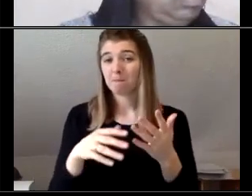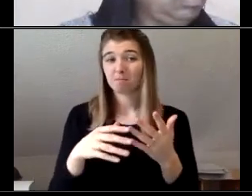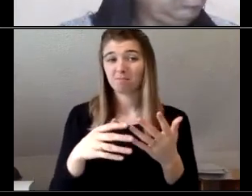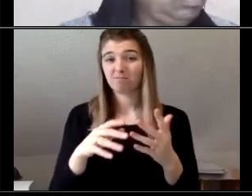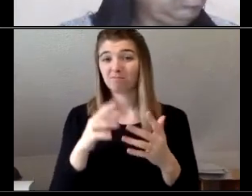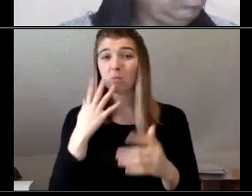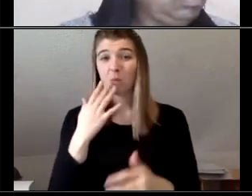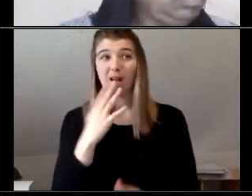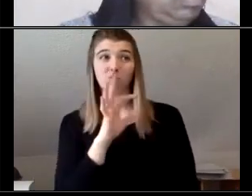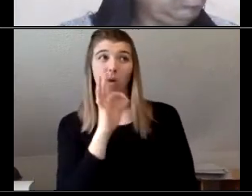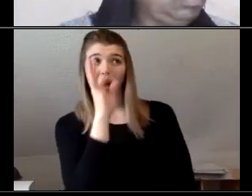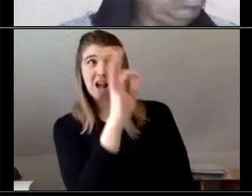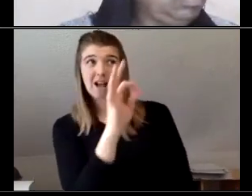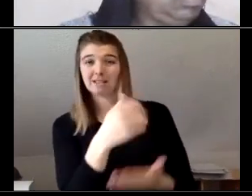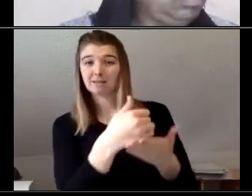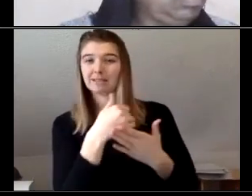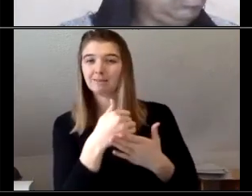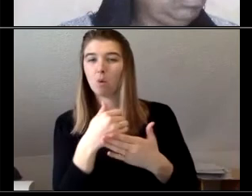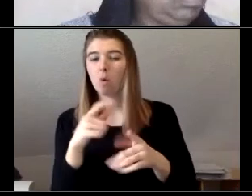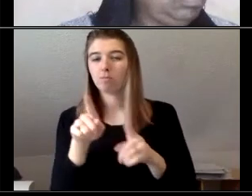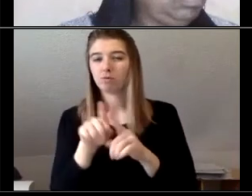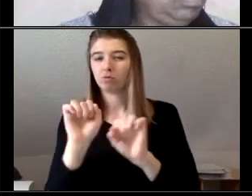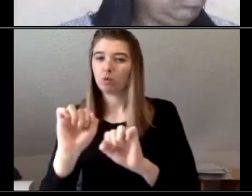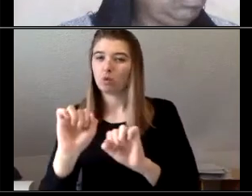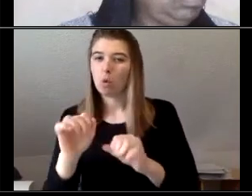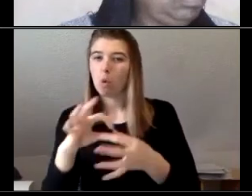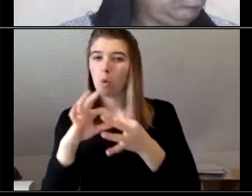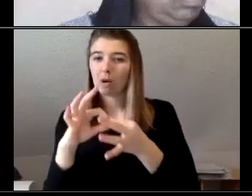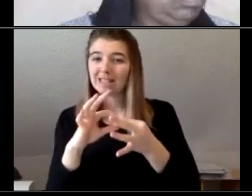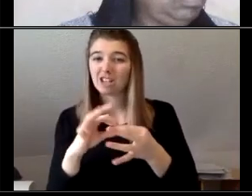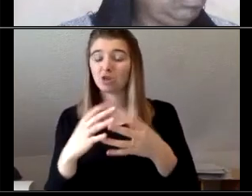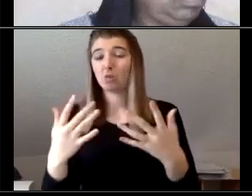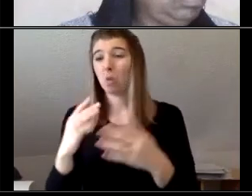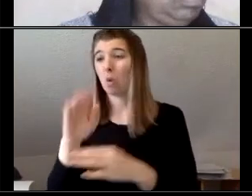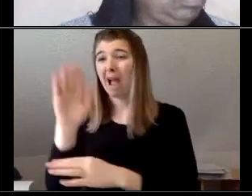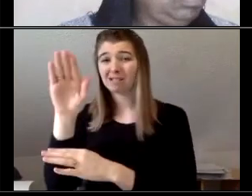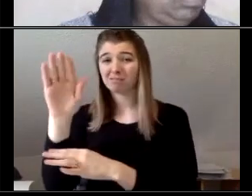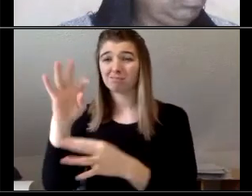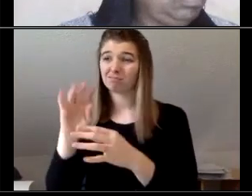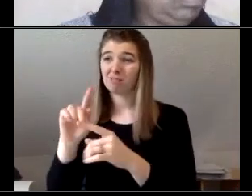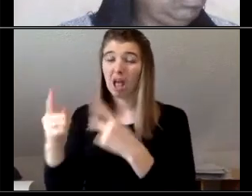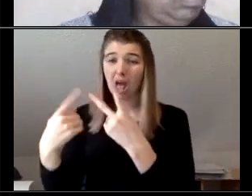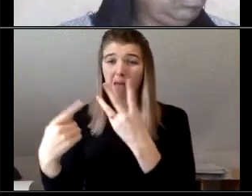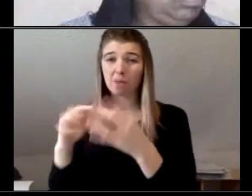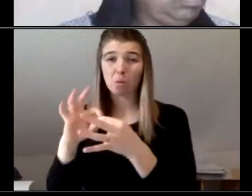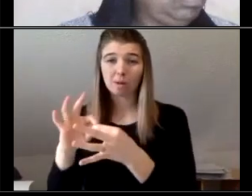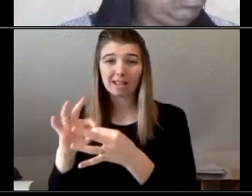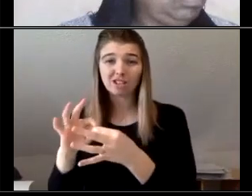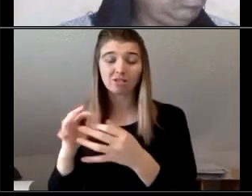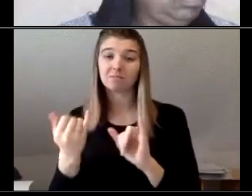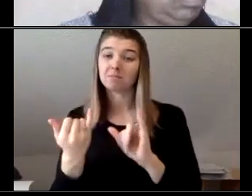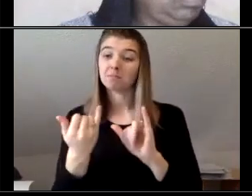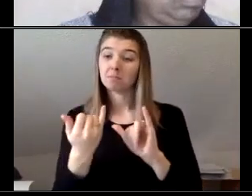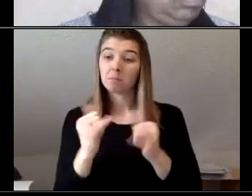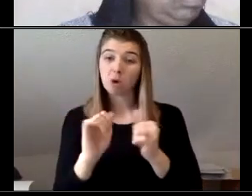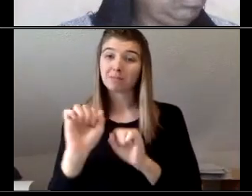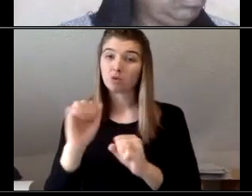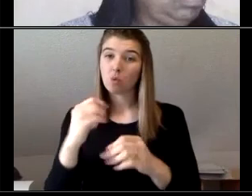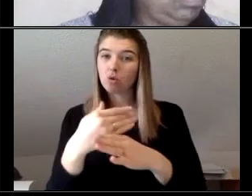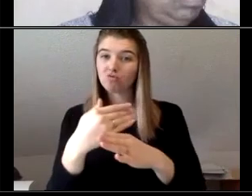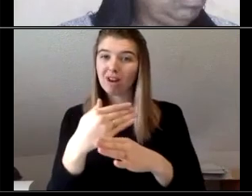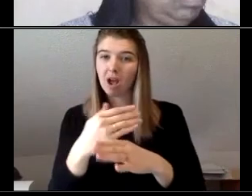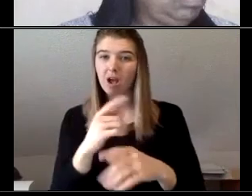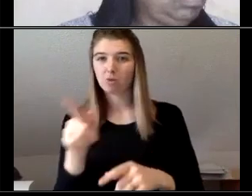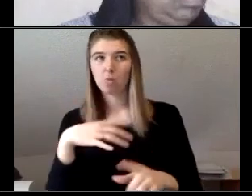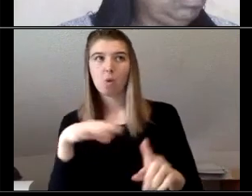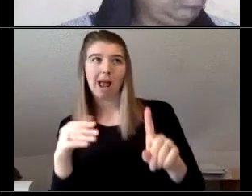out to individuals in your organization, in other organizations, and those who have careers that you're interested in,